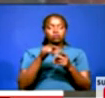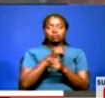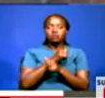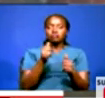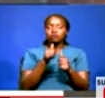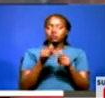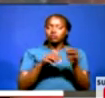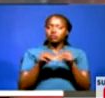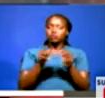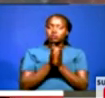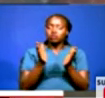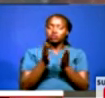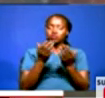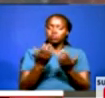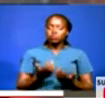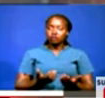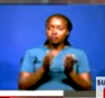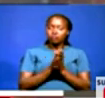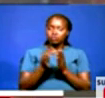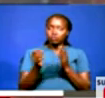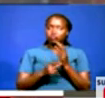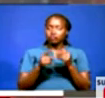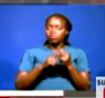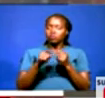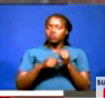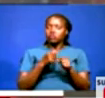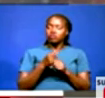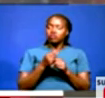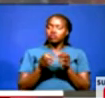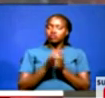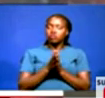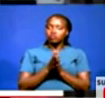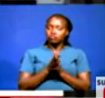the public wage bill, which in June this year crossed 500 billion.